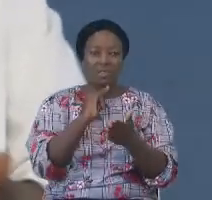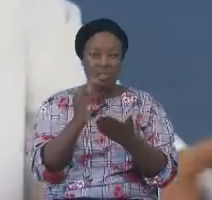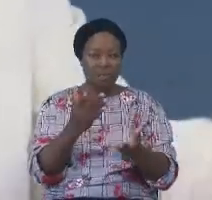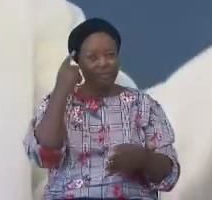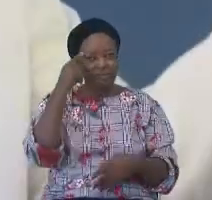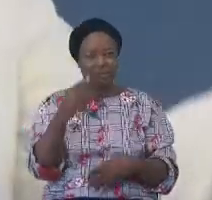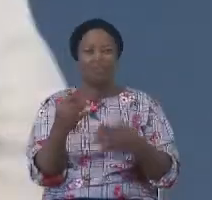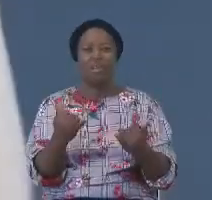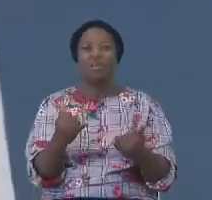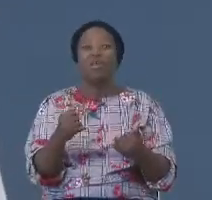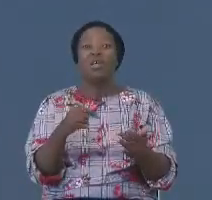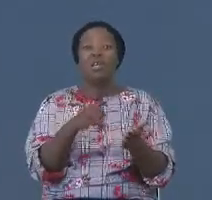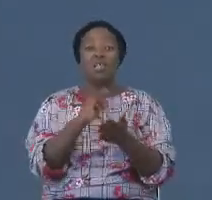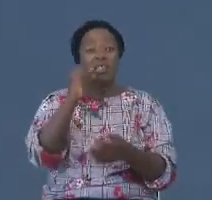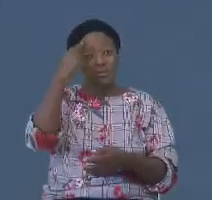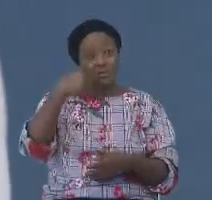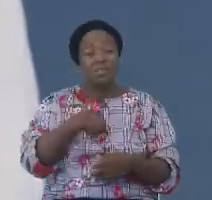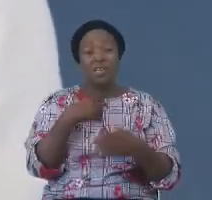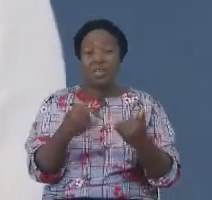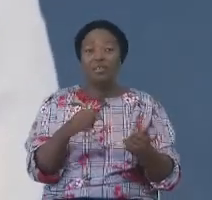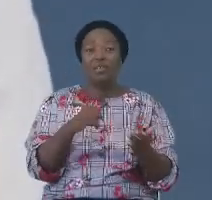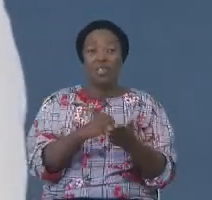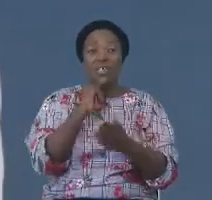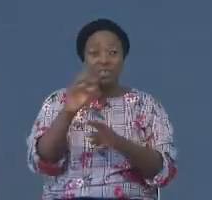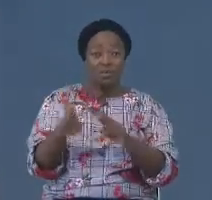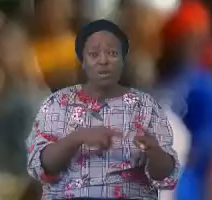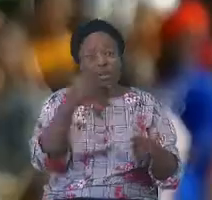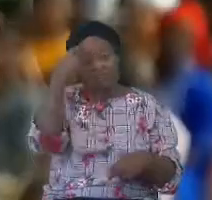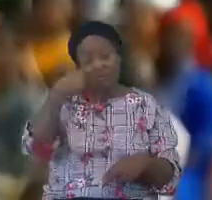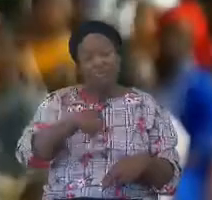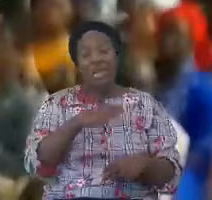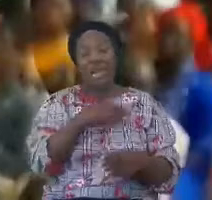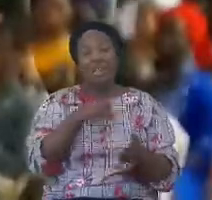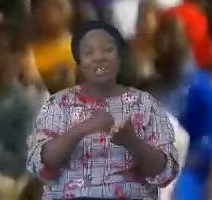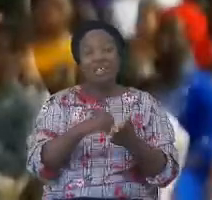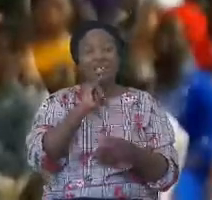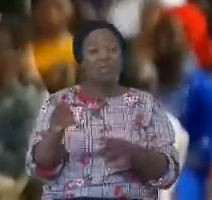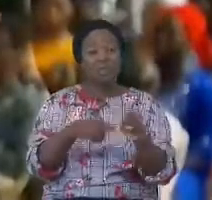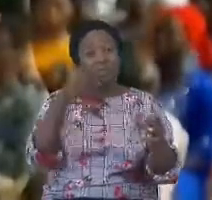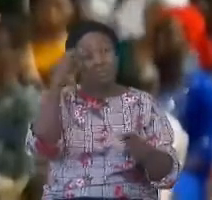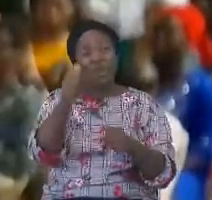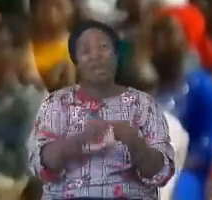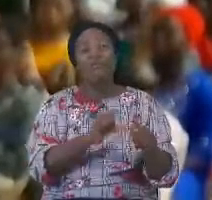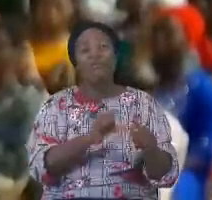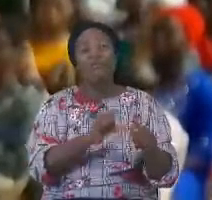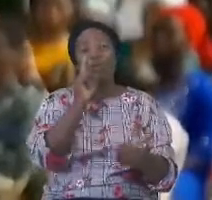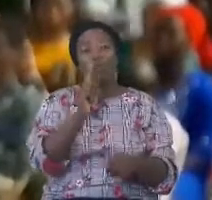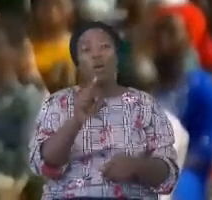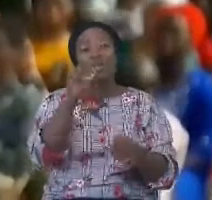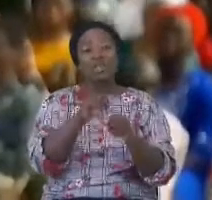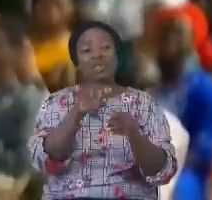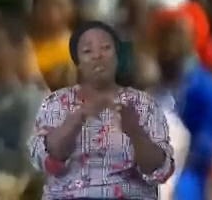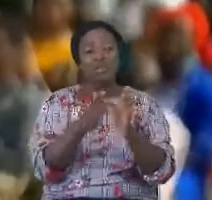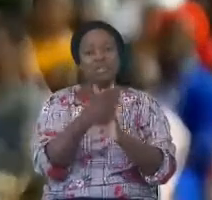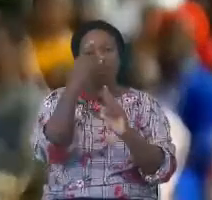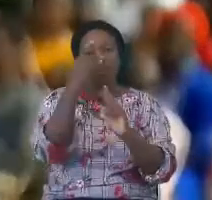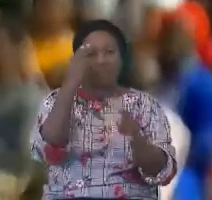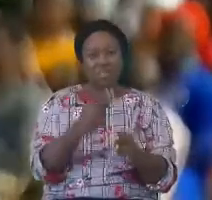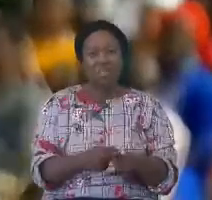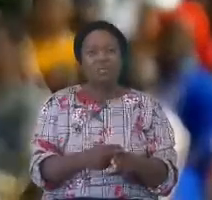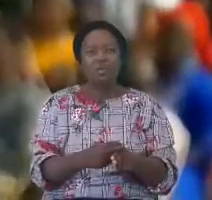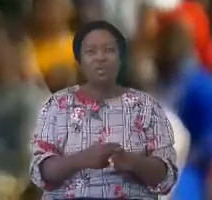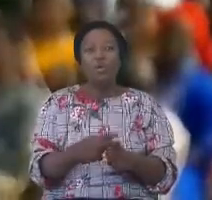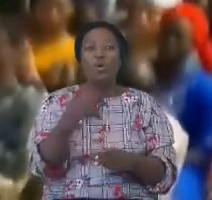life freely that is available for you it's available for me it's available for